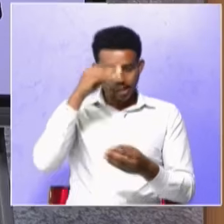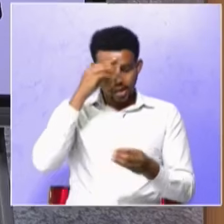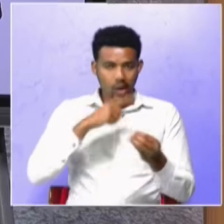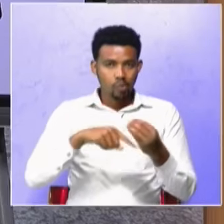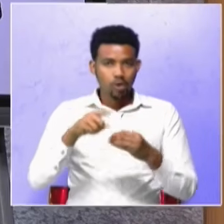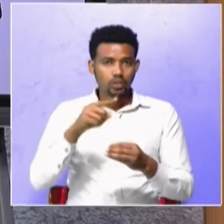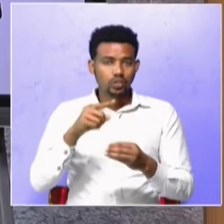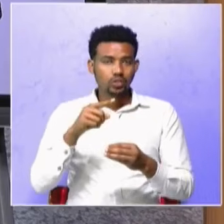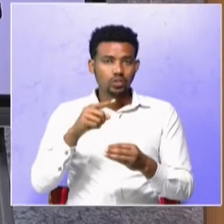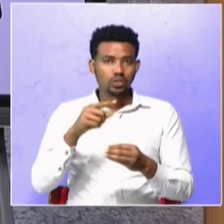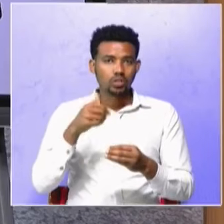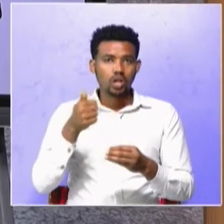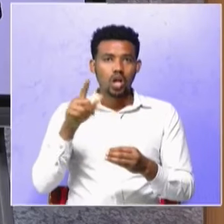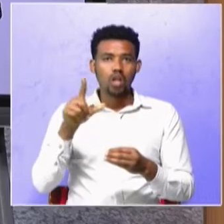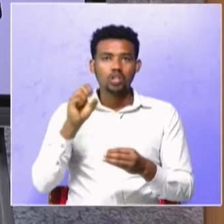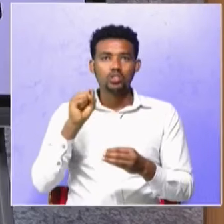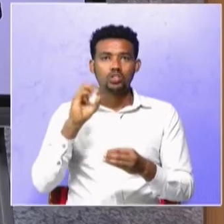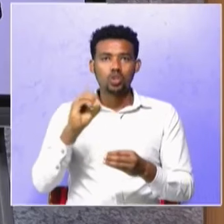about